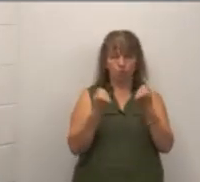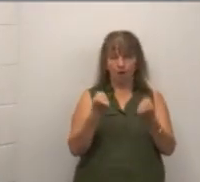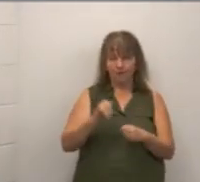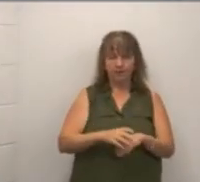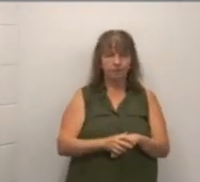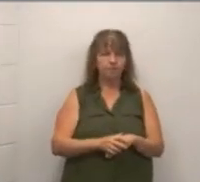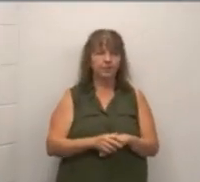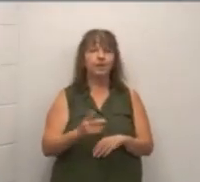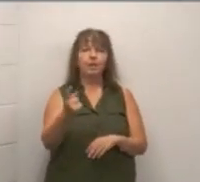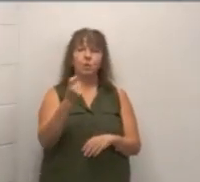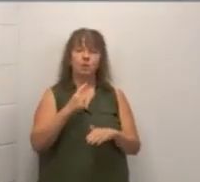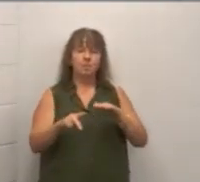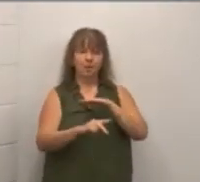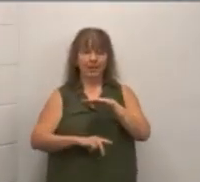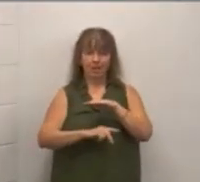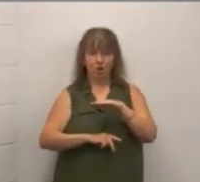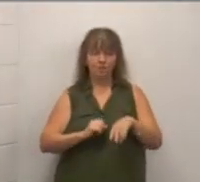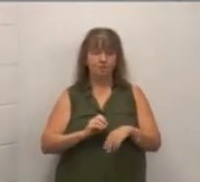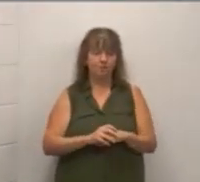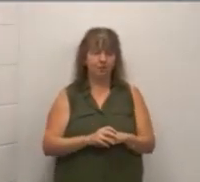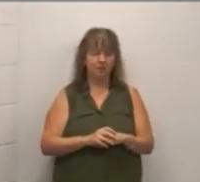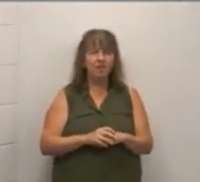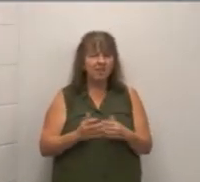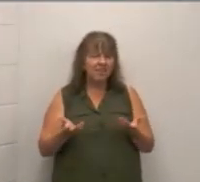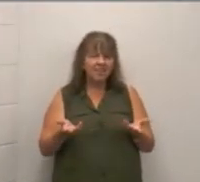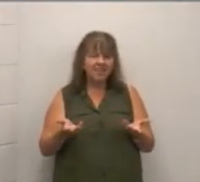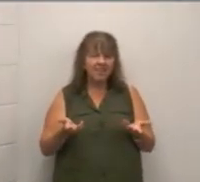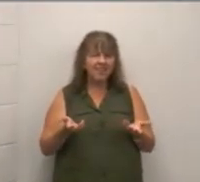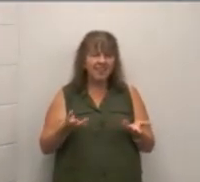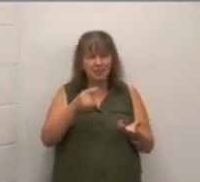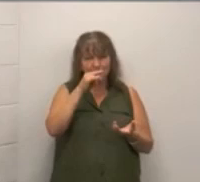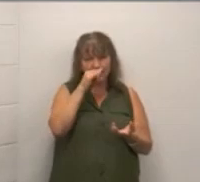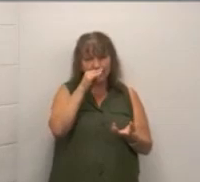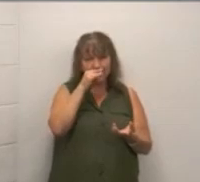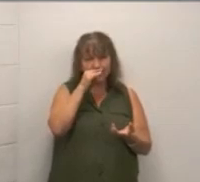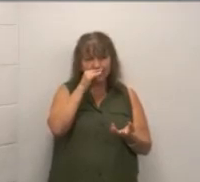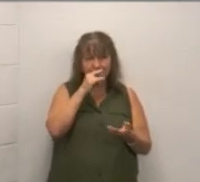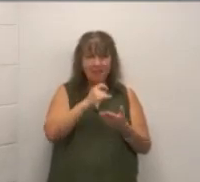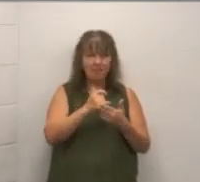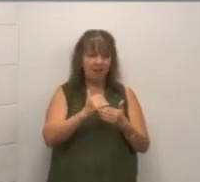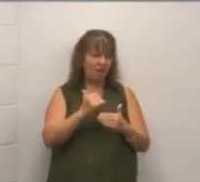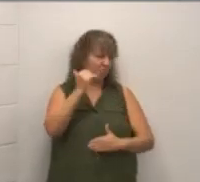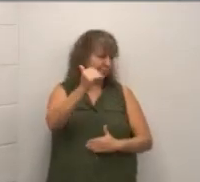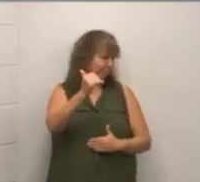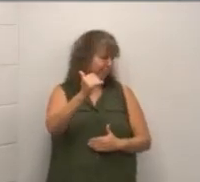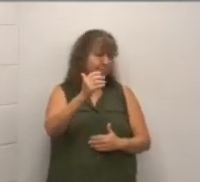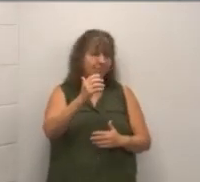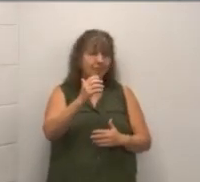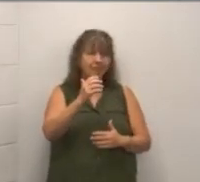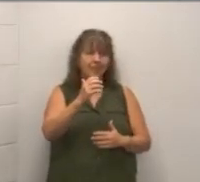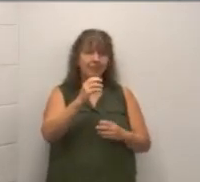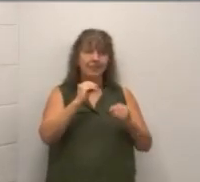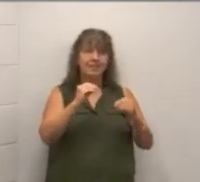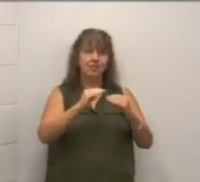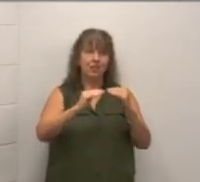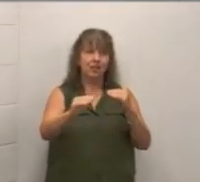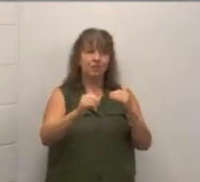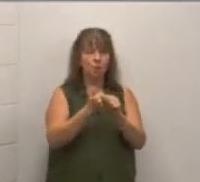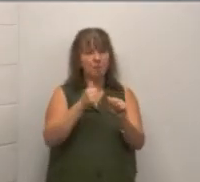This is a kindergarten question. How will things be handled for kids that are ahead of the curriculum or behind?